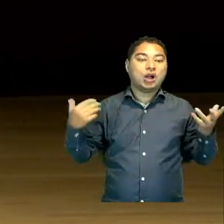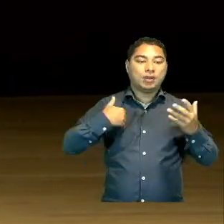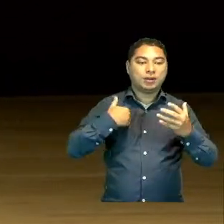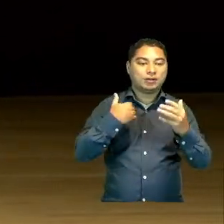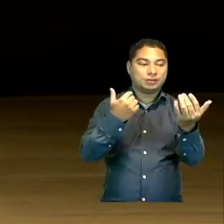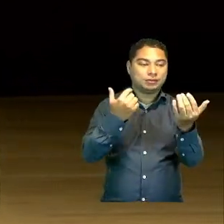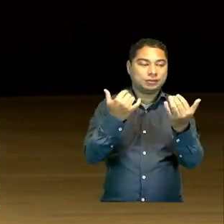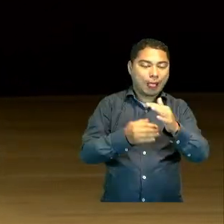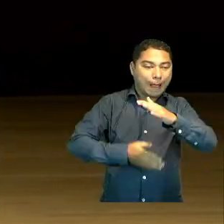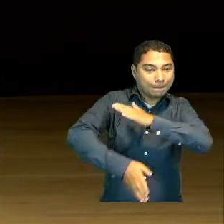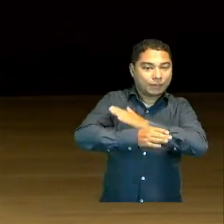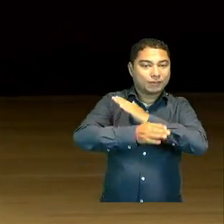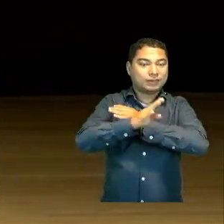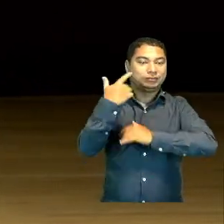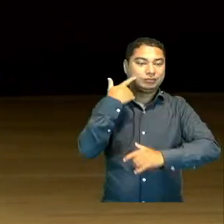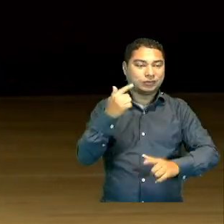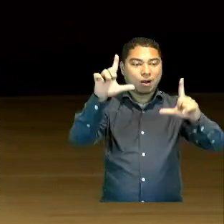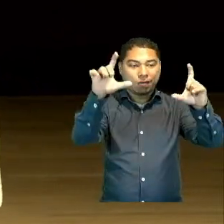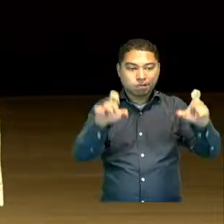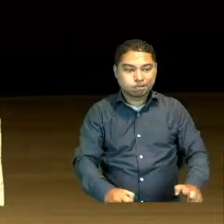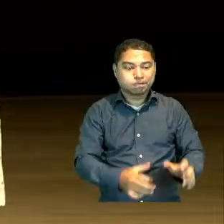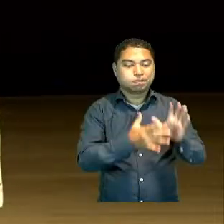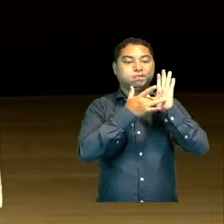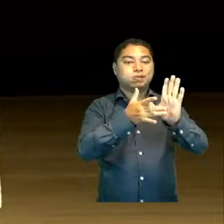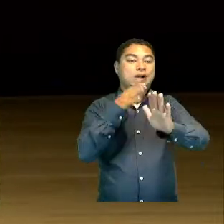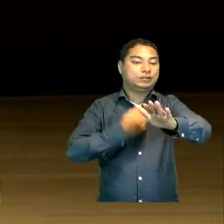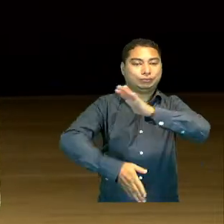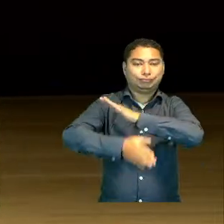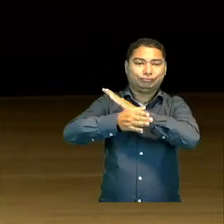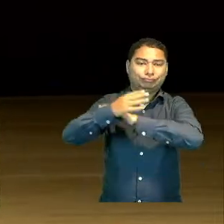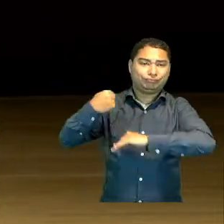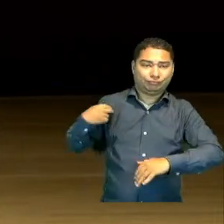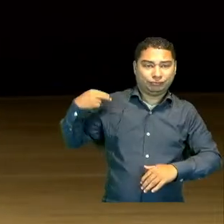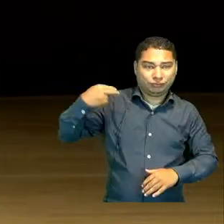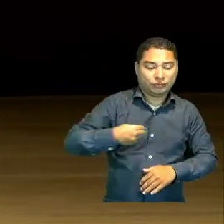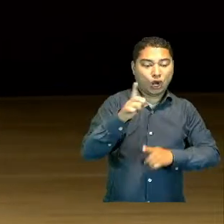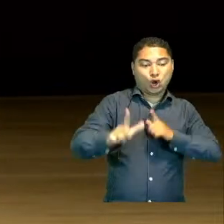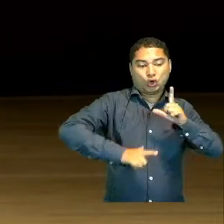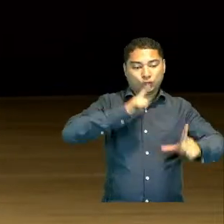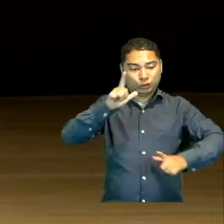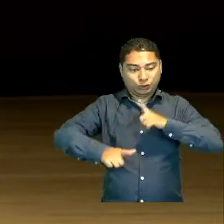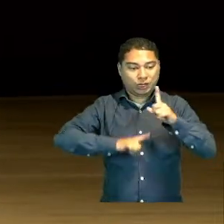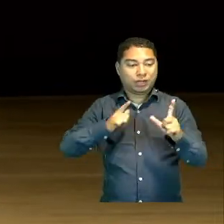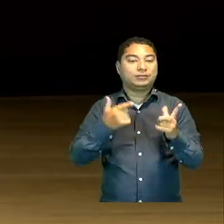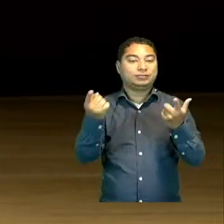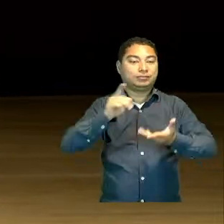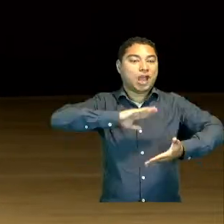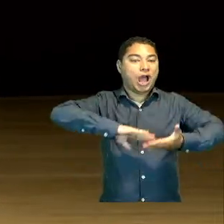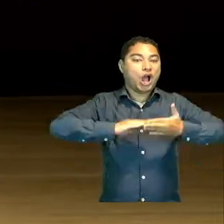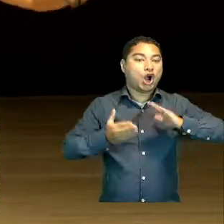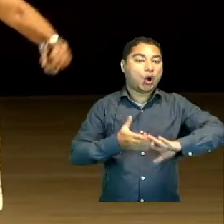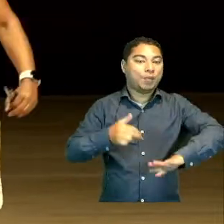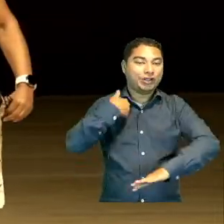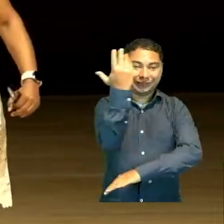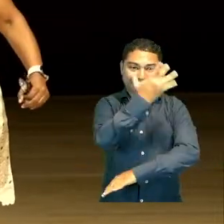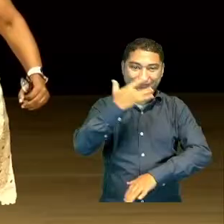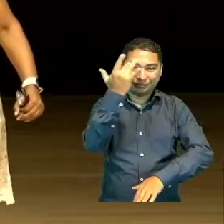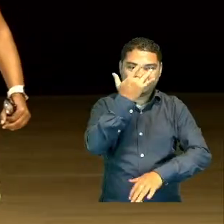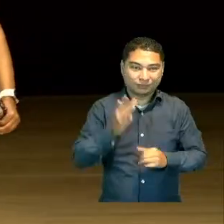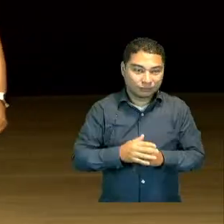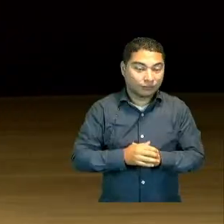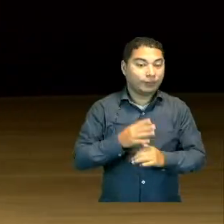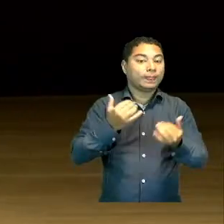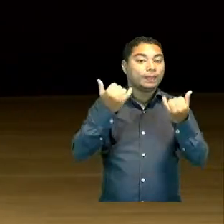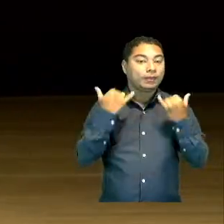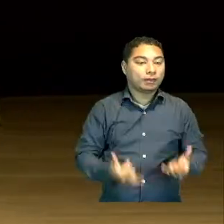the generations to come that are, to show them that we're making history right now and will continue to do so in the struggle